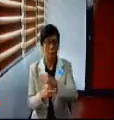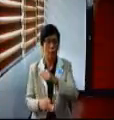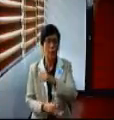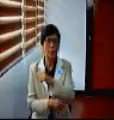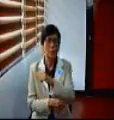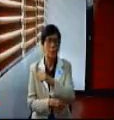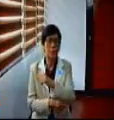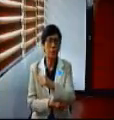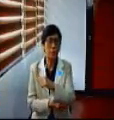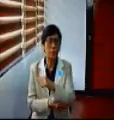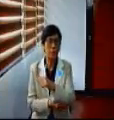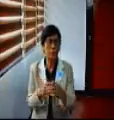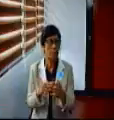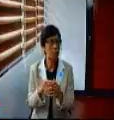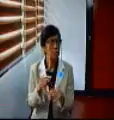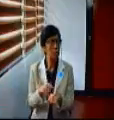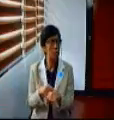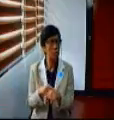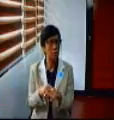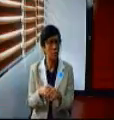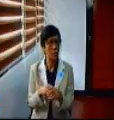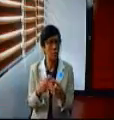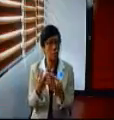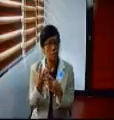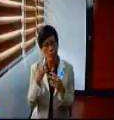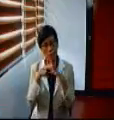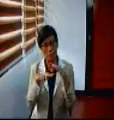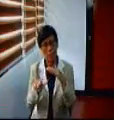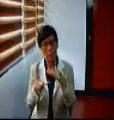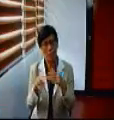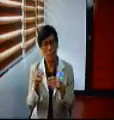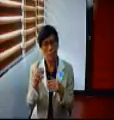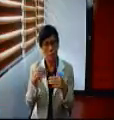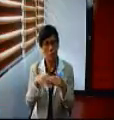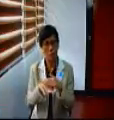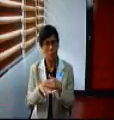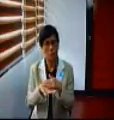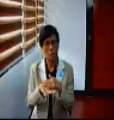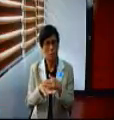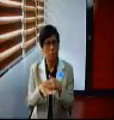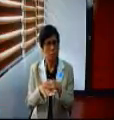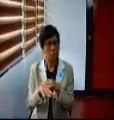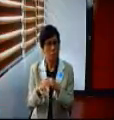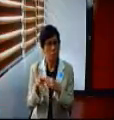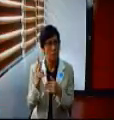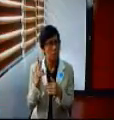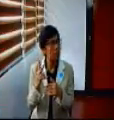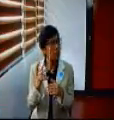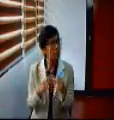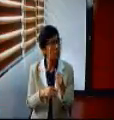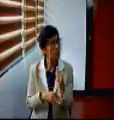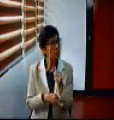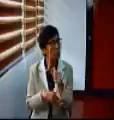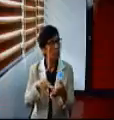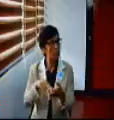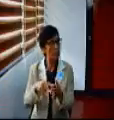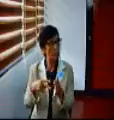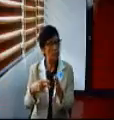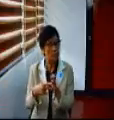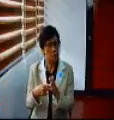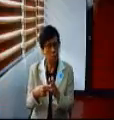this time from the point of view of actors. So the three pillars indicate who the main actors are